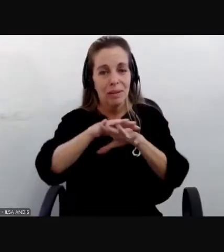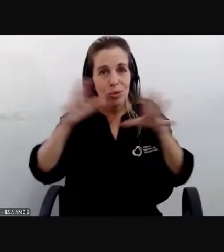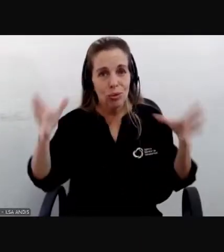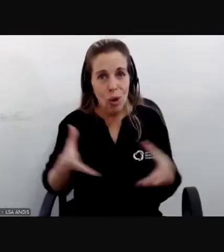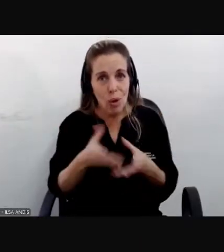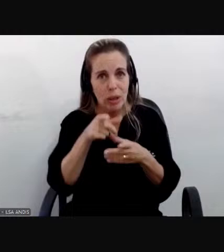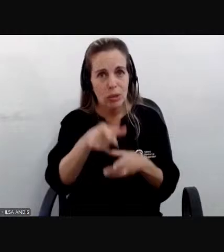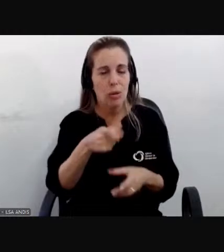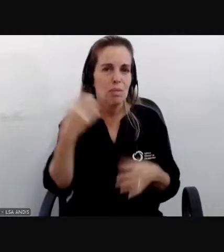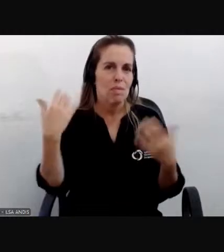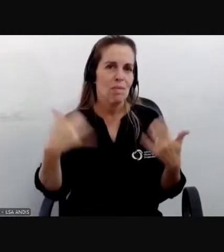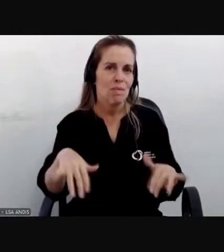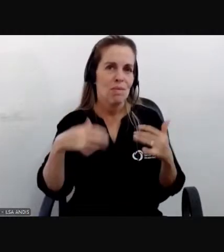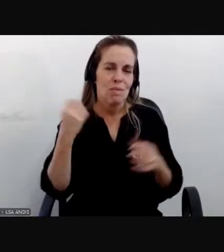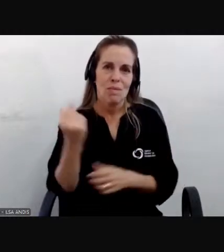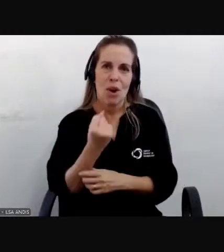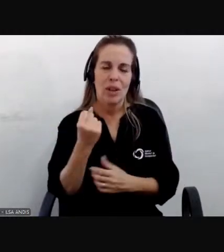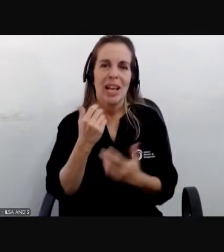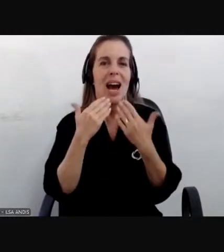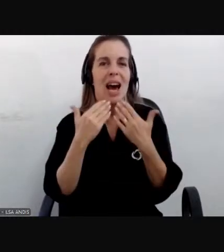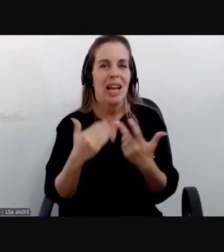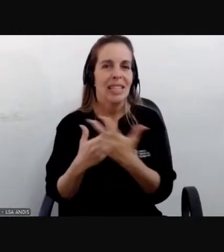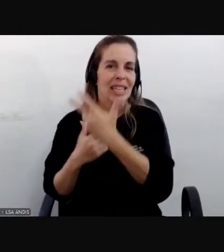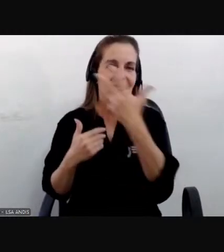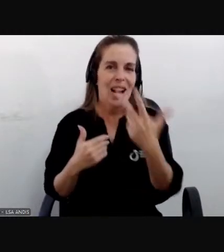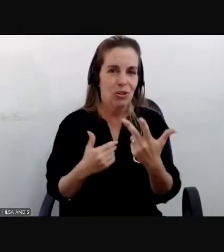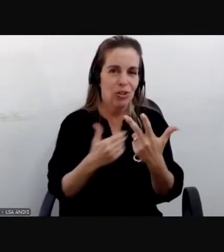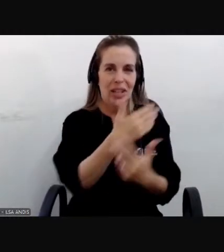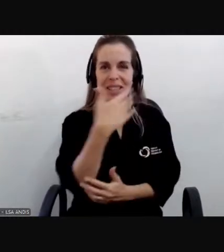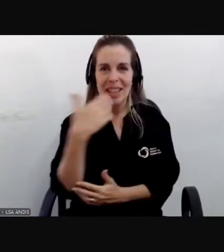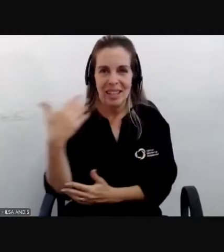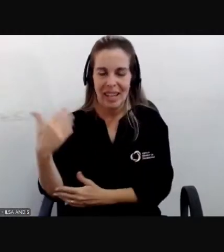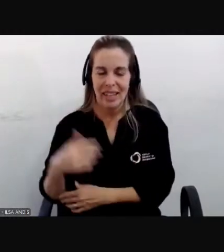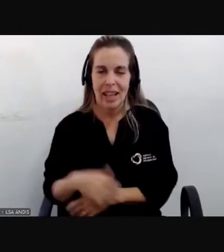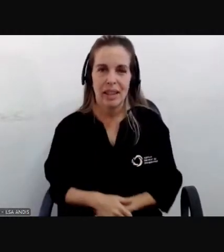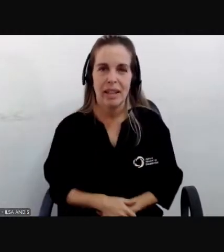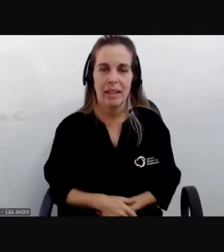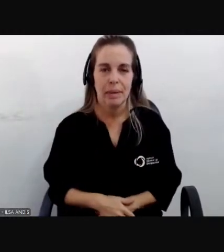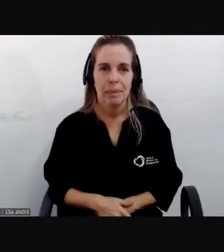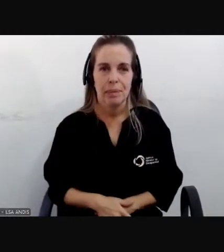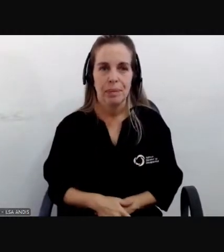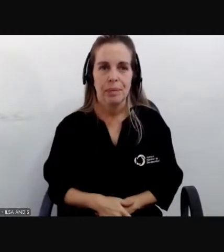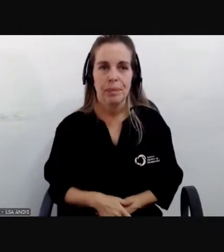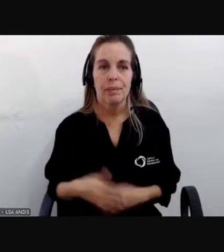is that it has been a very rich